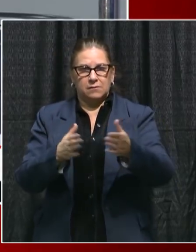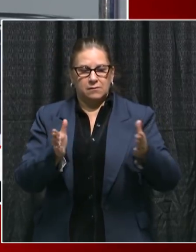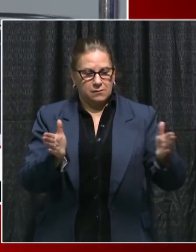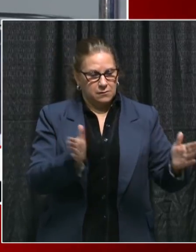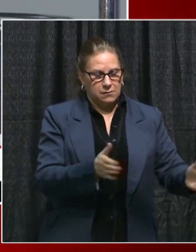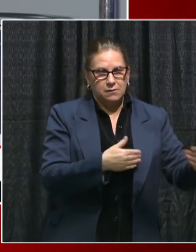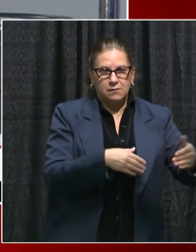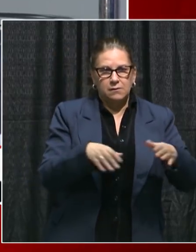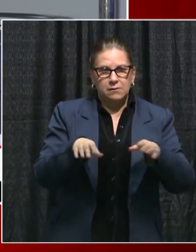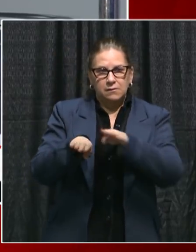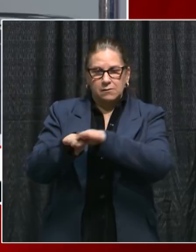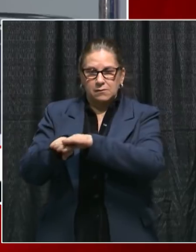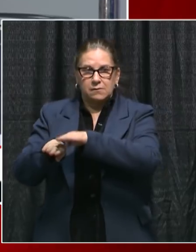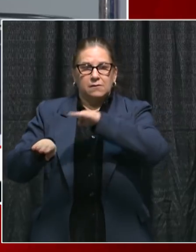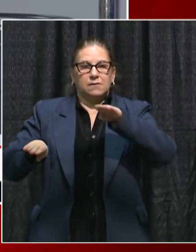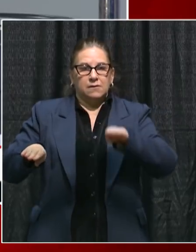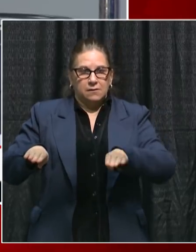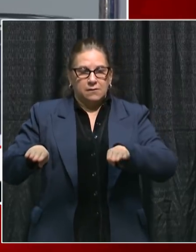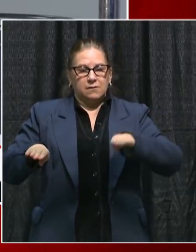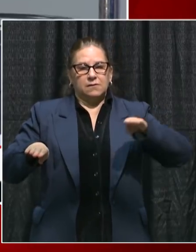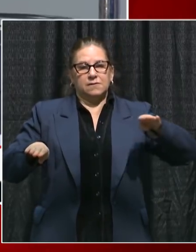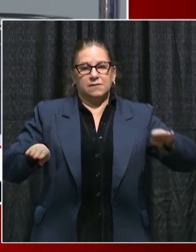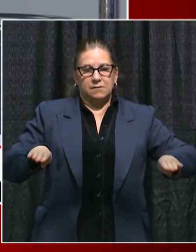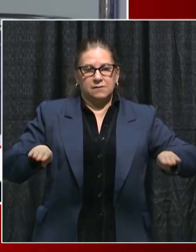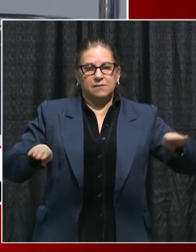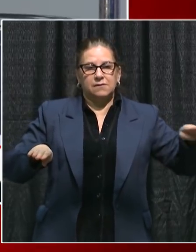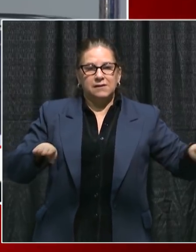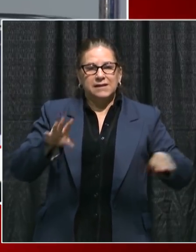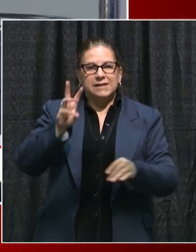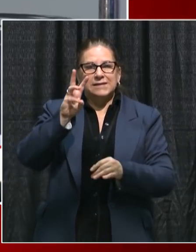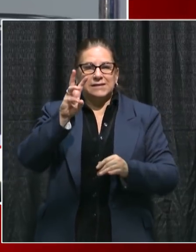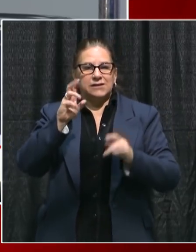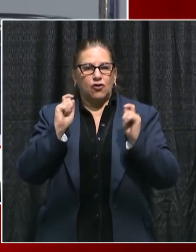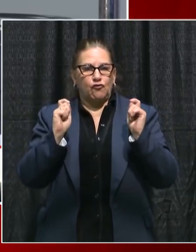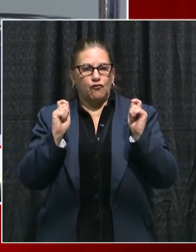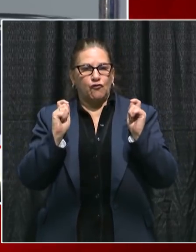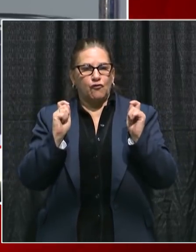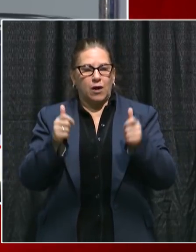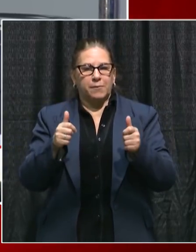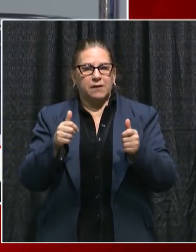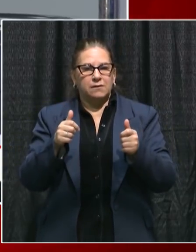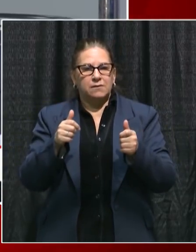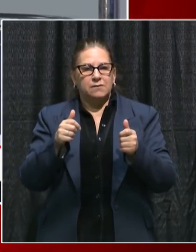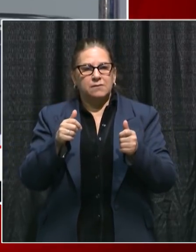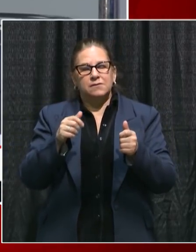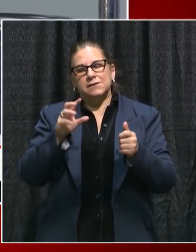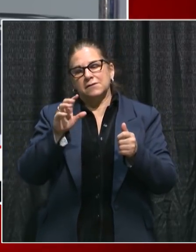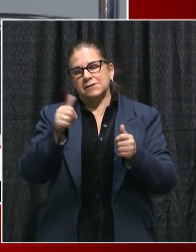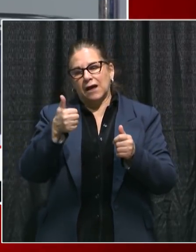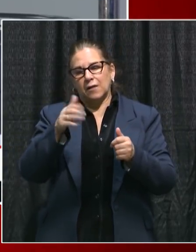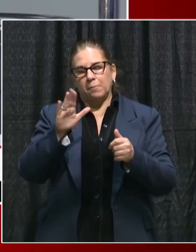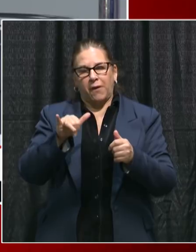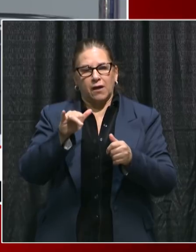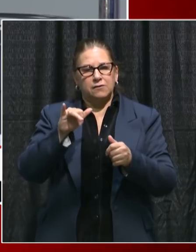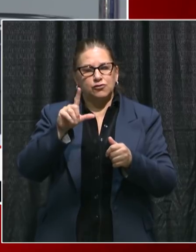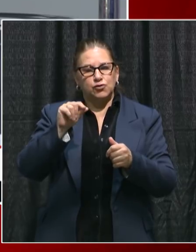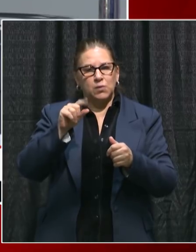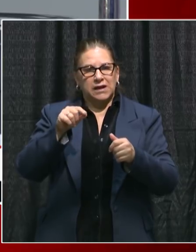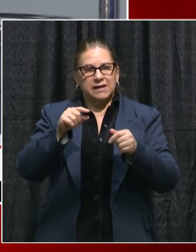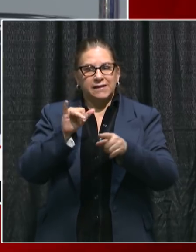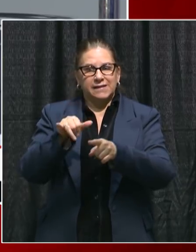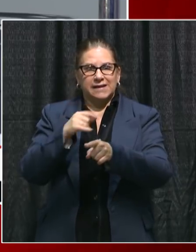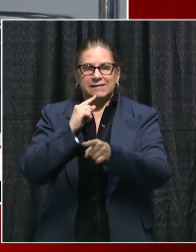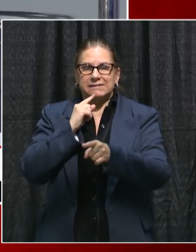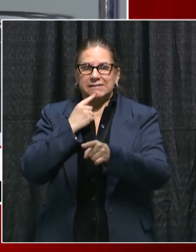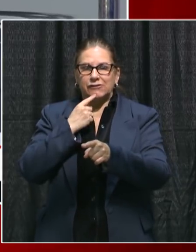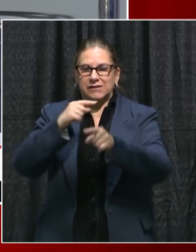behind us here. These are about 20 by 20, so if there is a problem with a patient, they bring it in here where the nurses and the doctors have a little bit more room